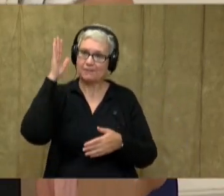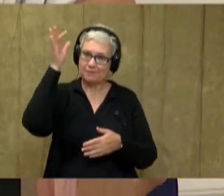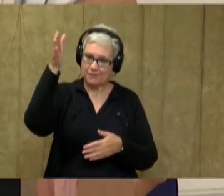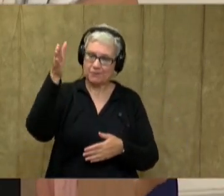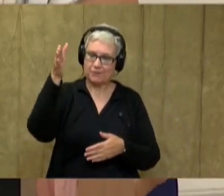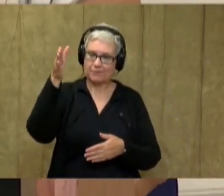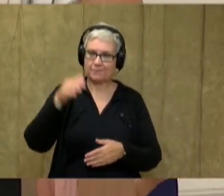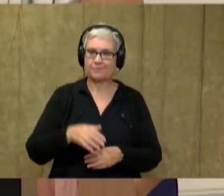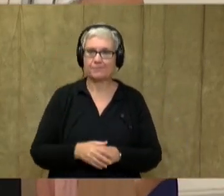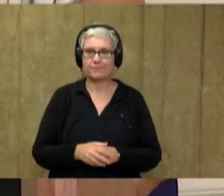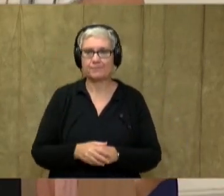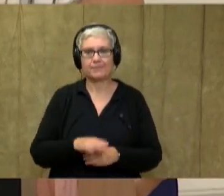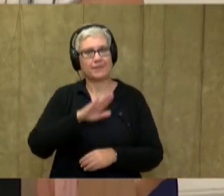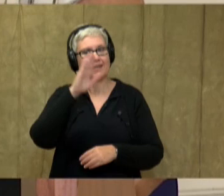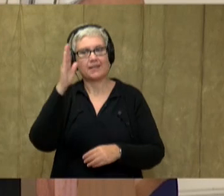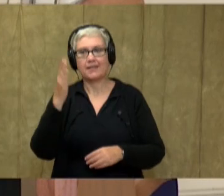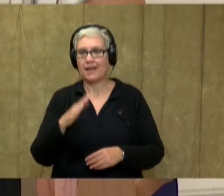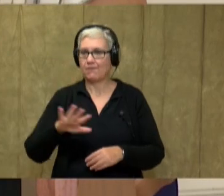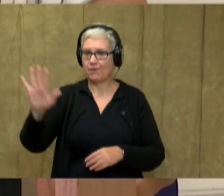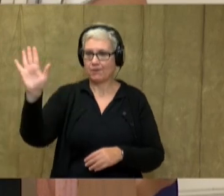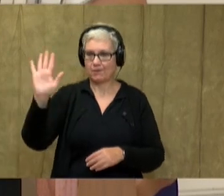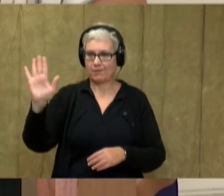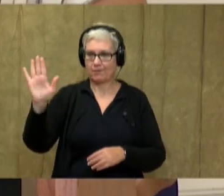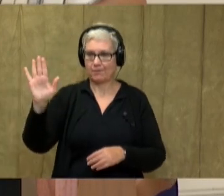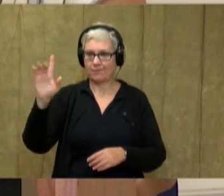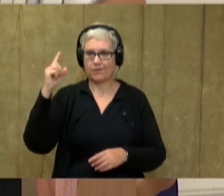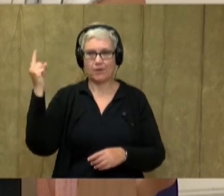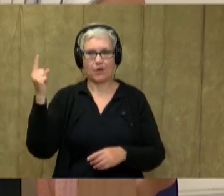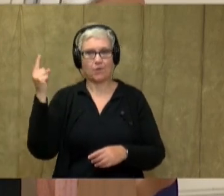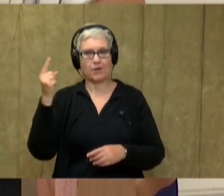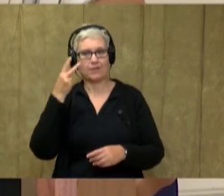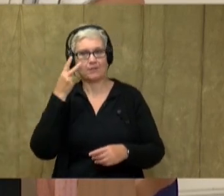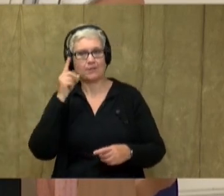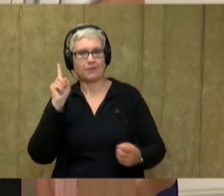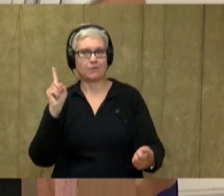future. It's never goodbye. It's always until we